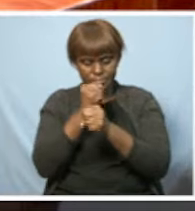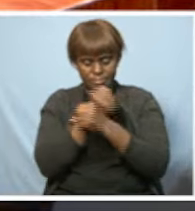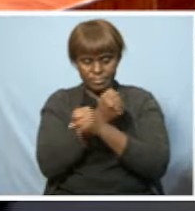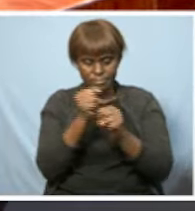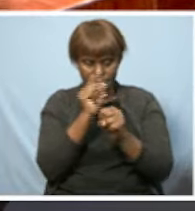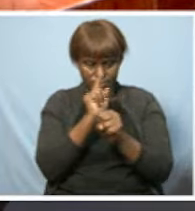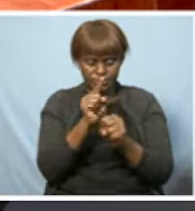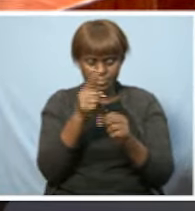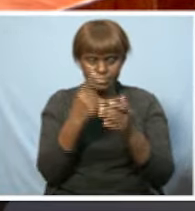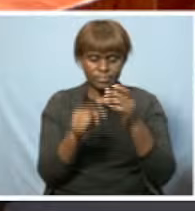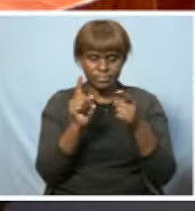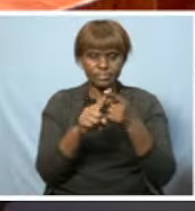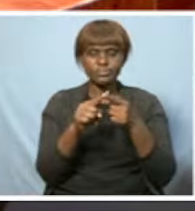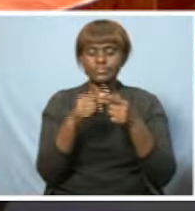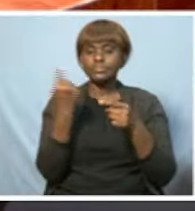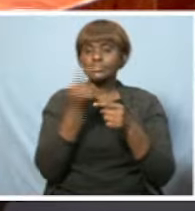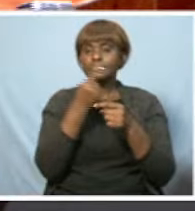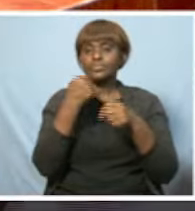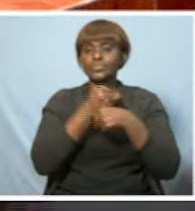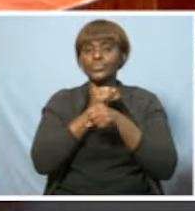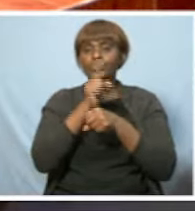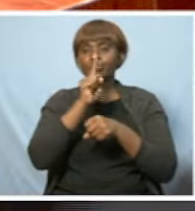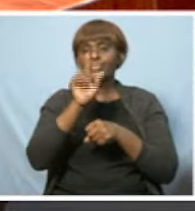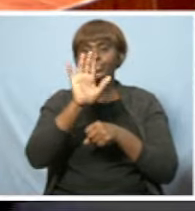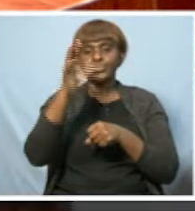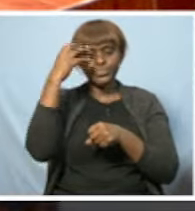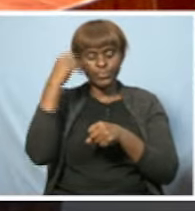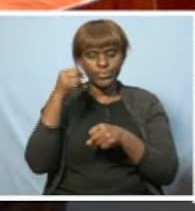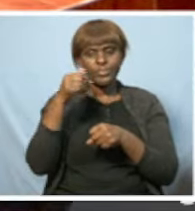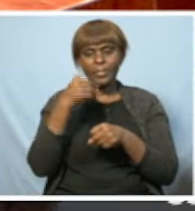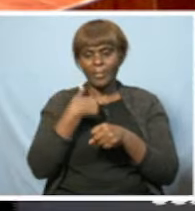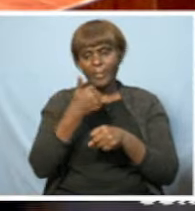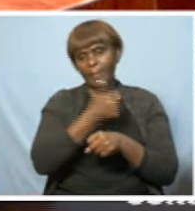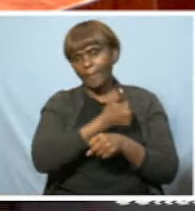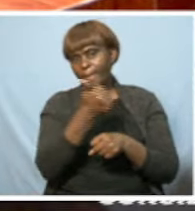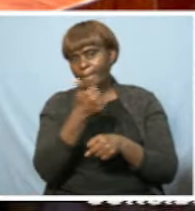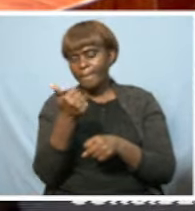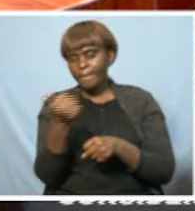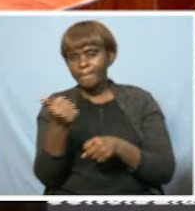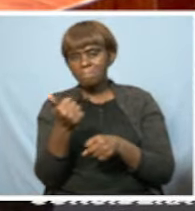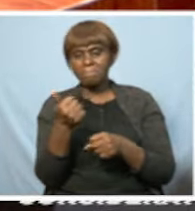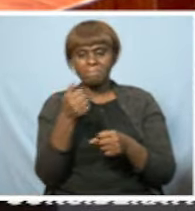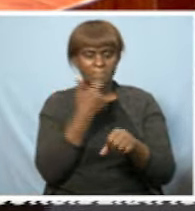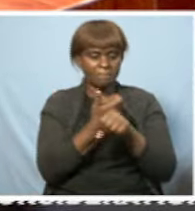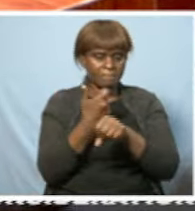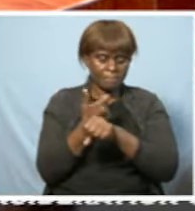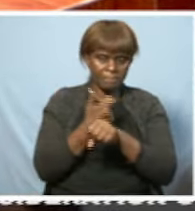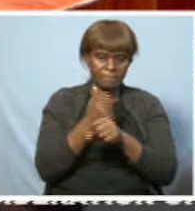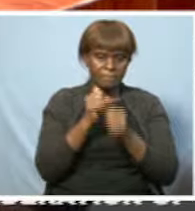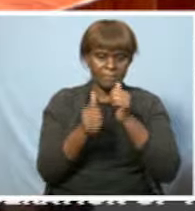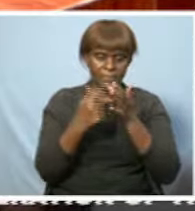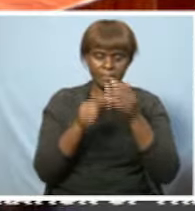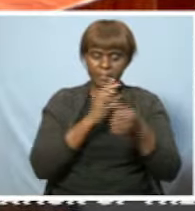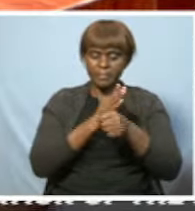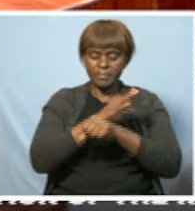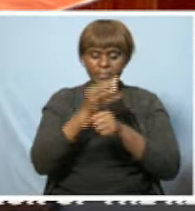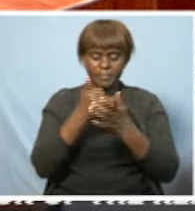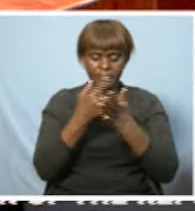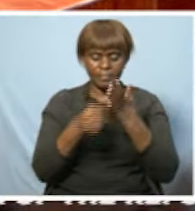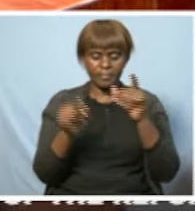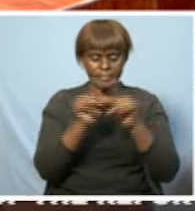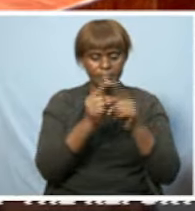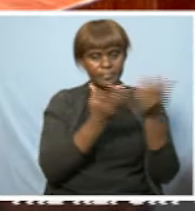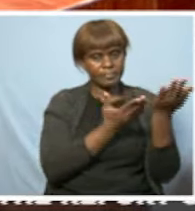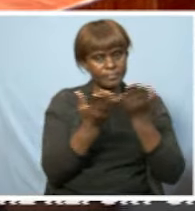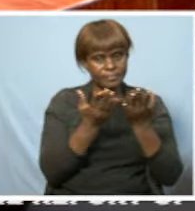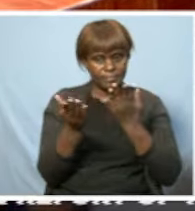is to alert your office in terms there are any, malpractice going down. After all, the services